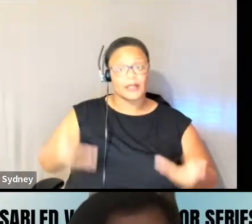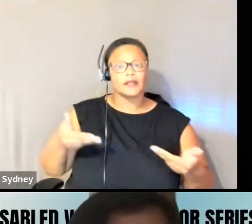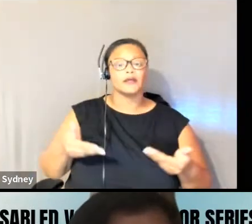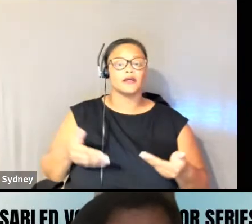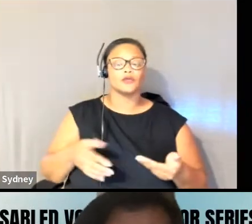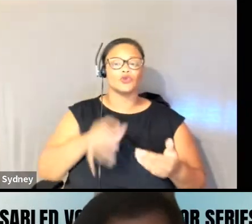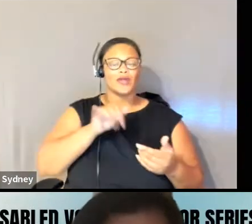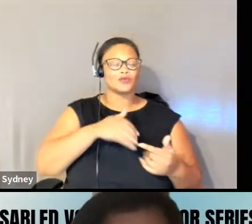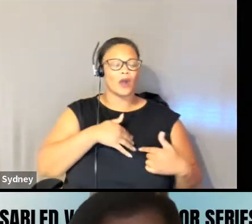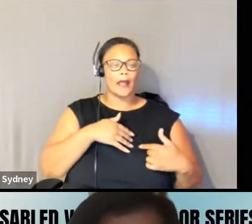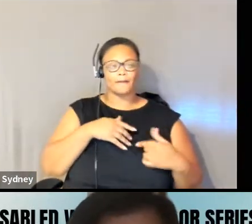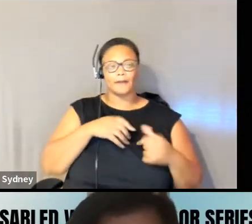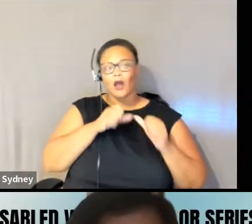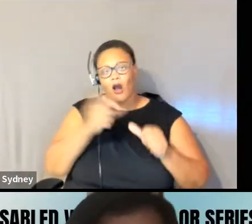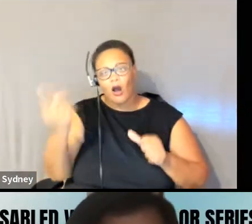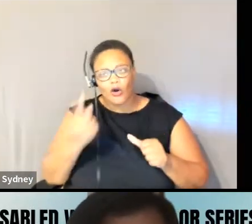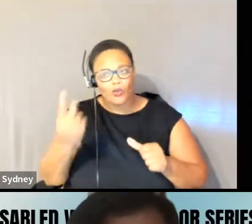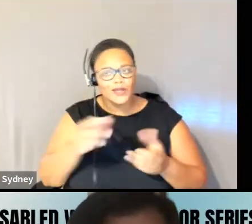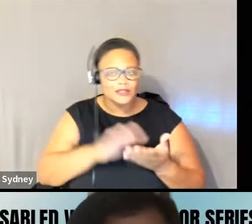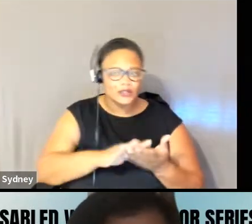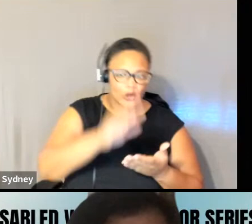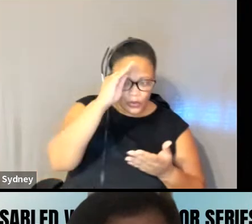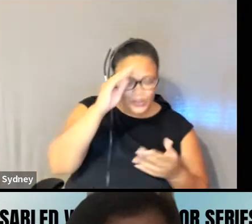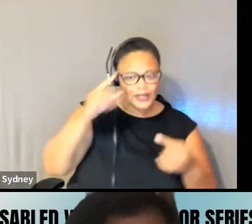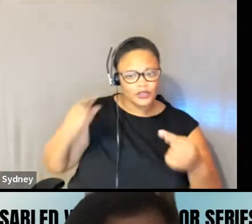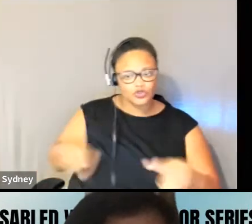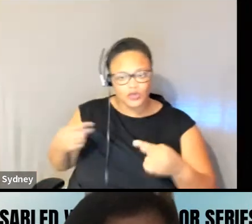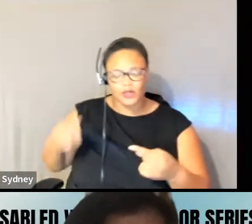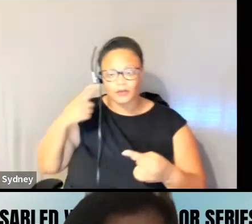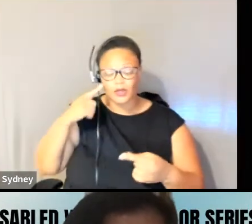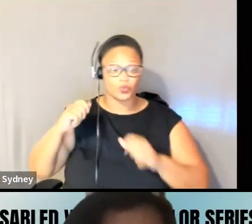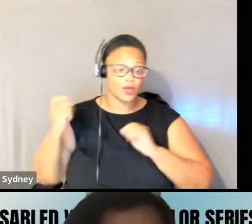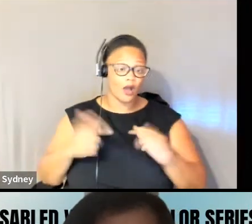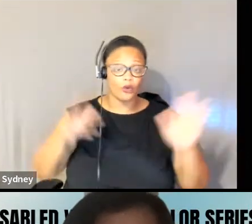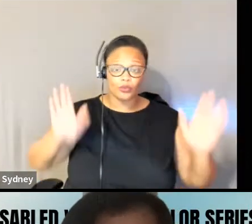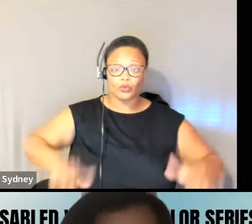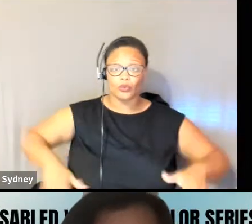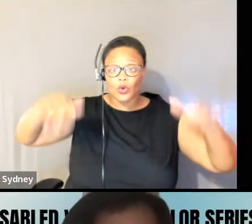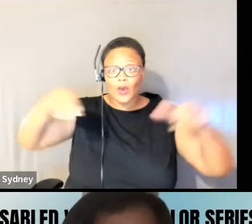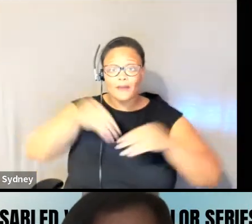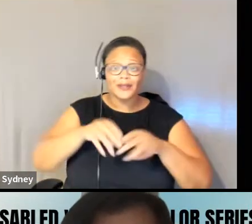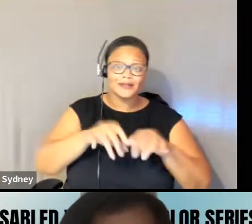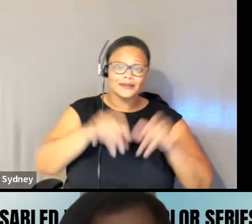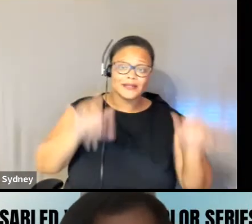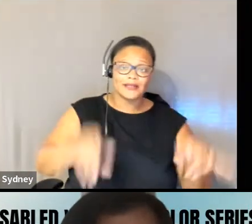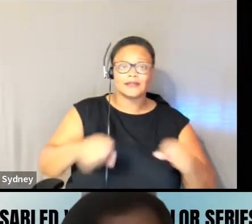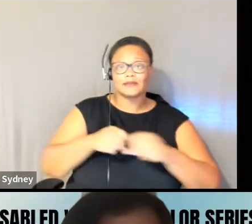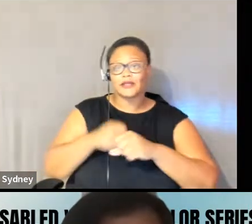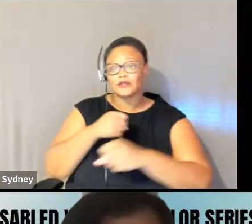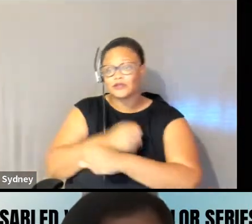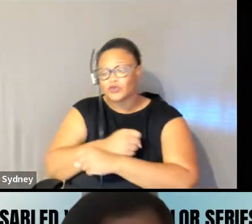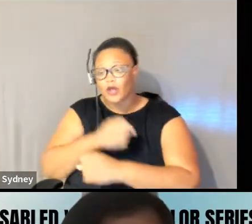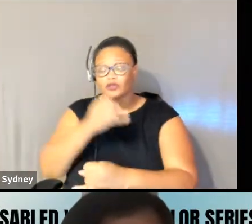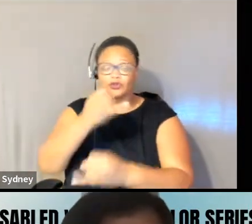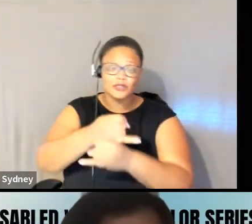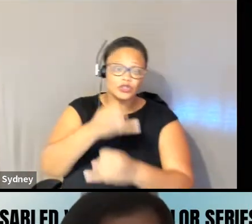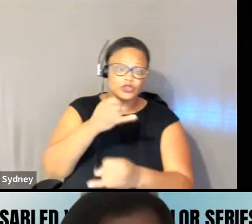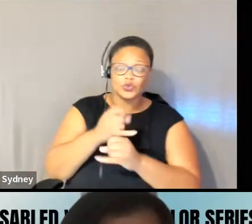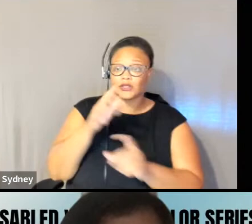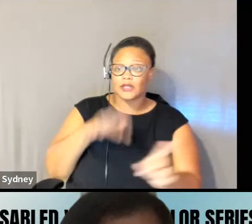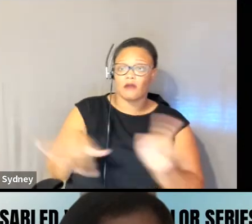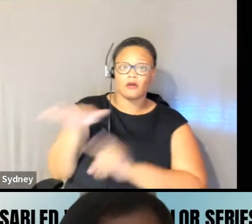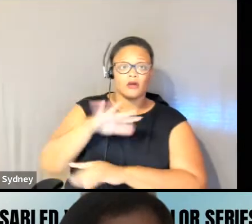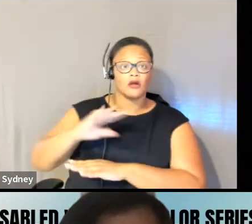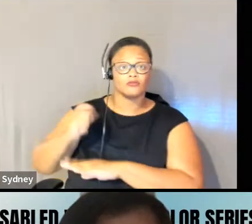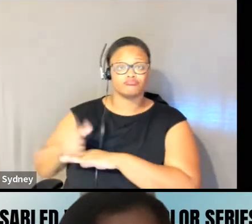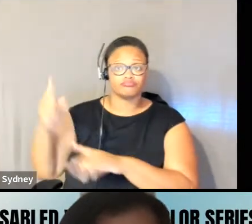and struggling, because like all of us, we grow up in the systems and institutions and structures that are around us, which means we will